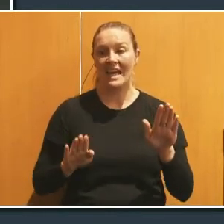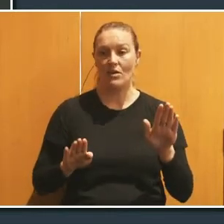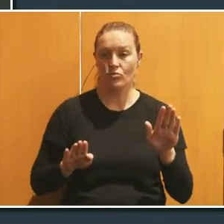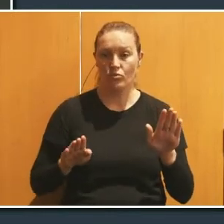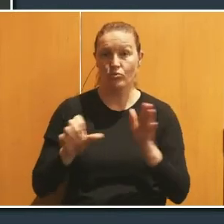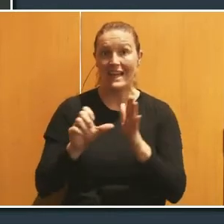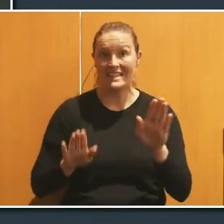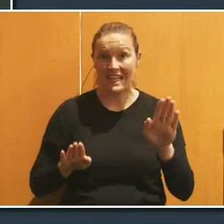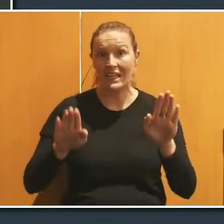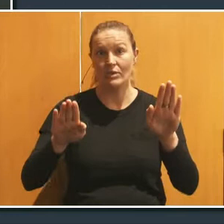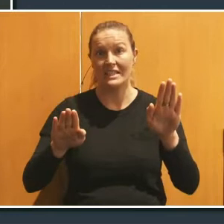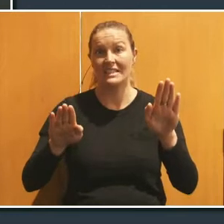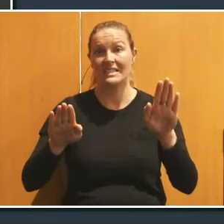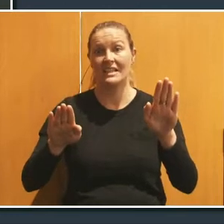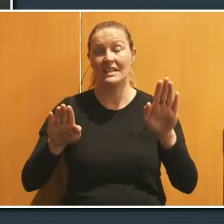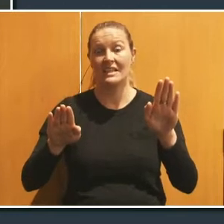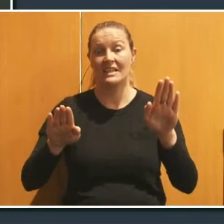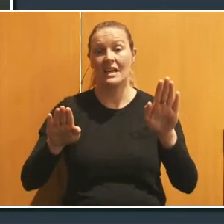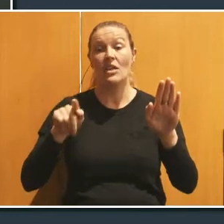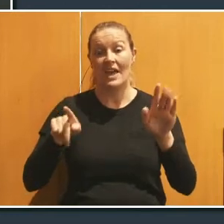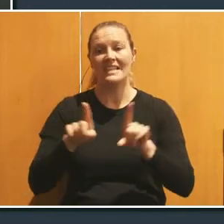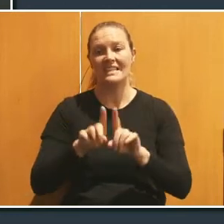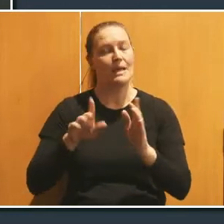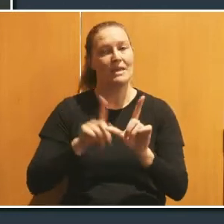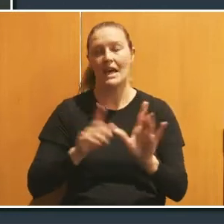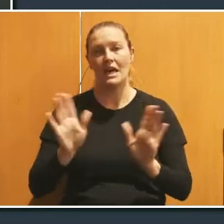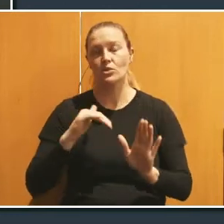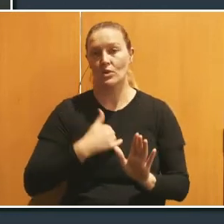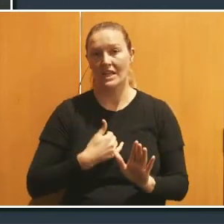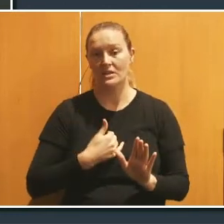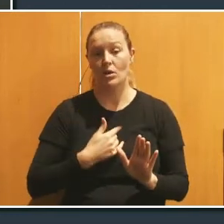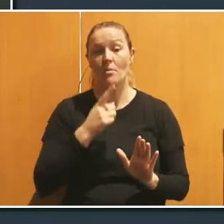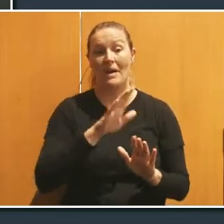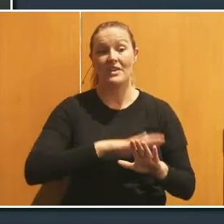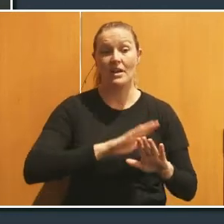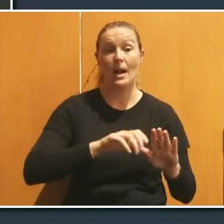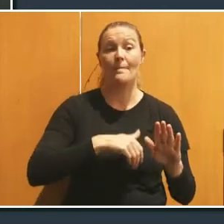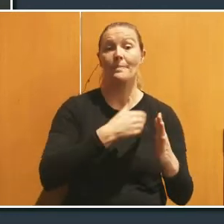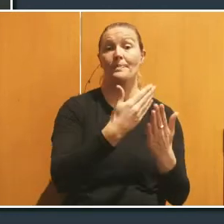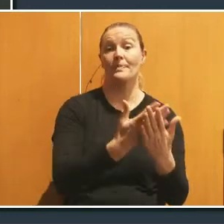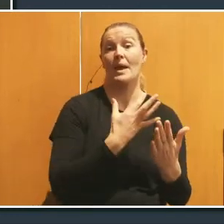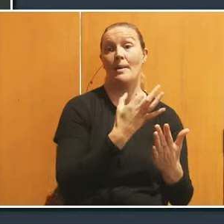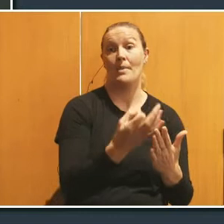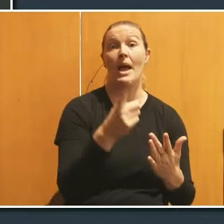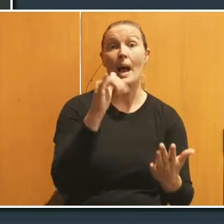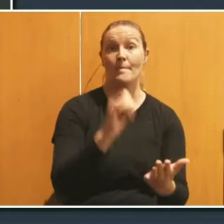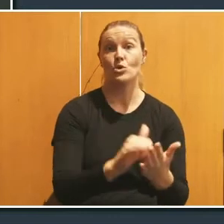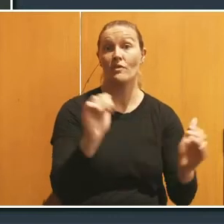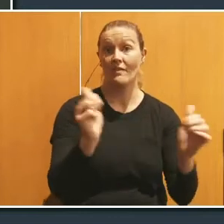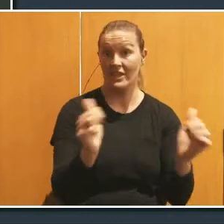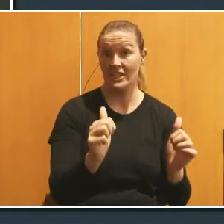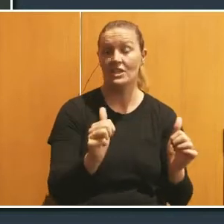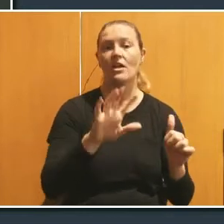certain, for the year that it gets submitted. And then from the time that the application is approved, give